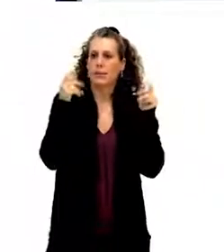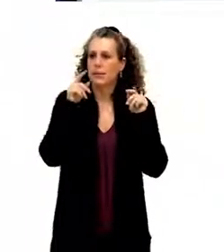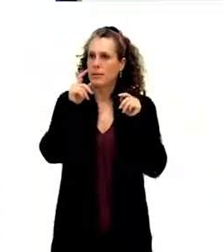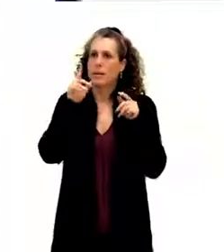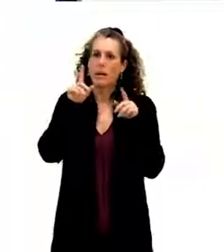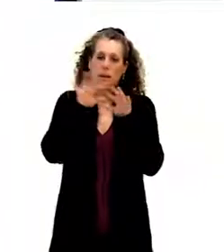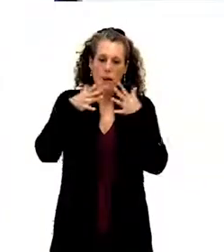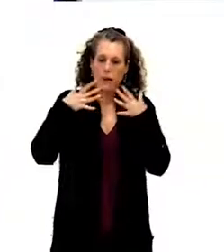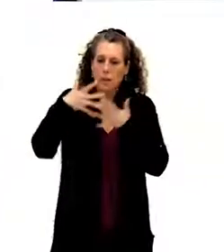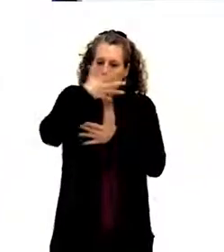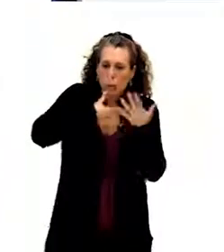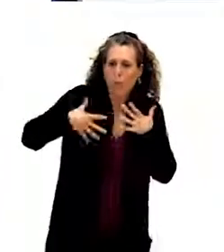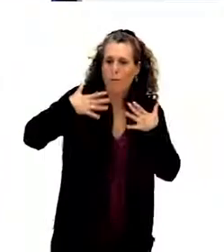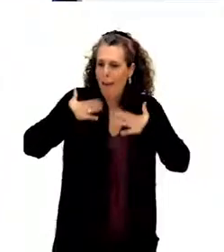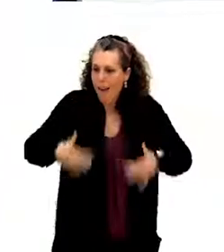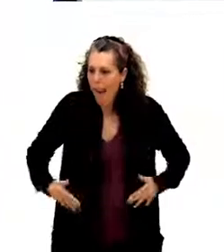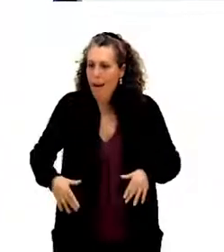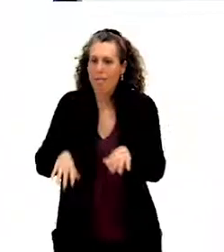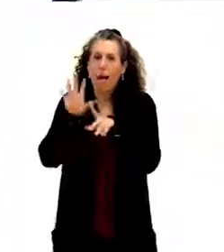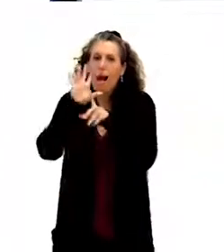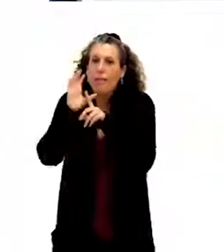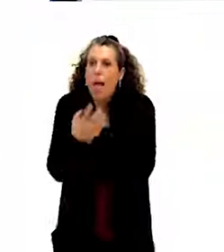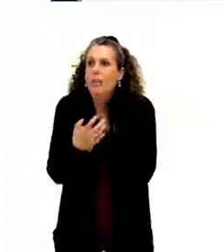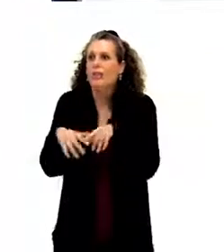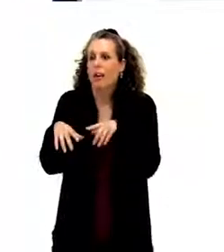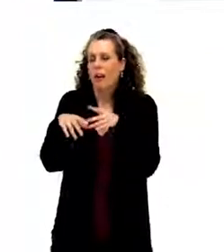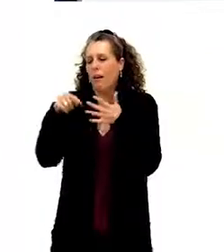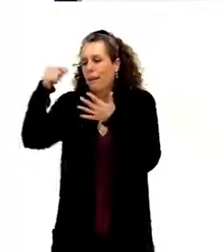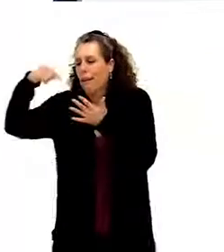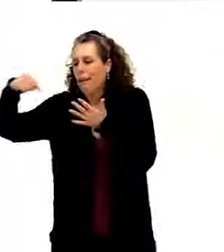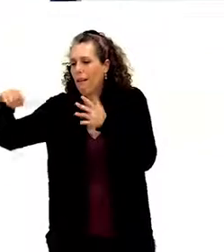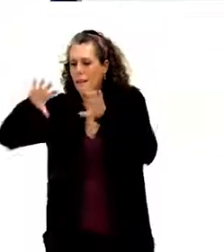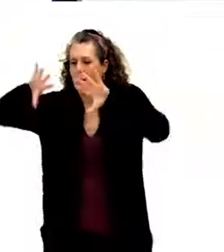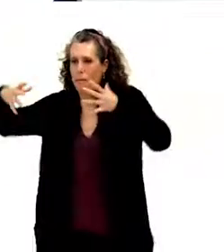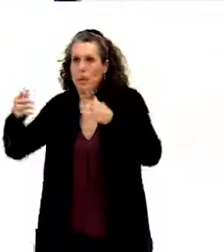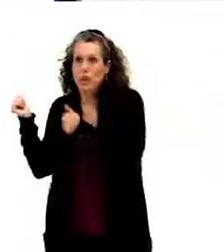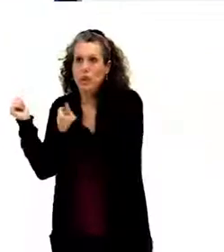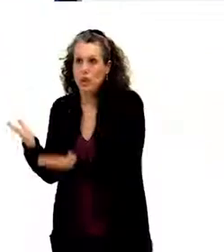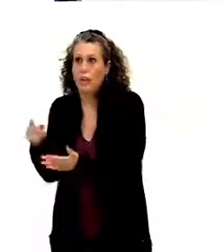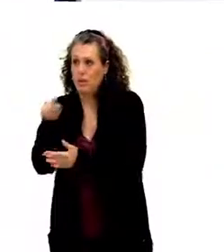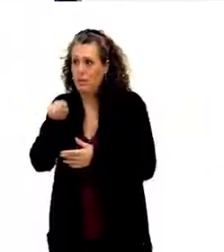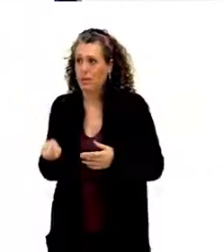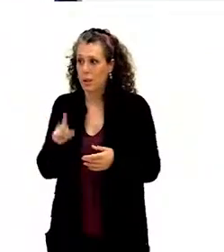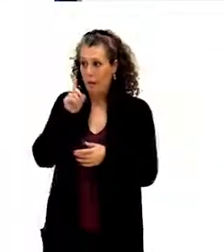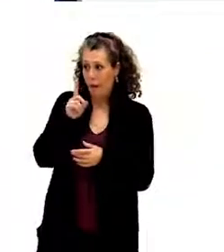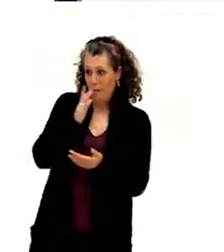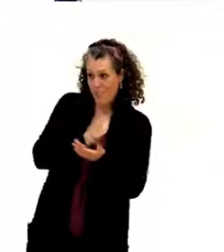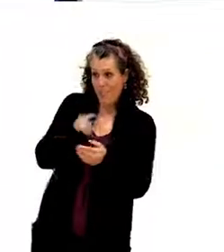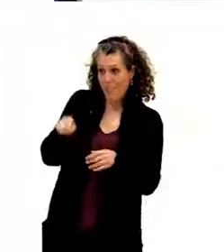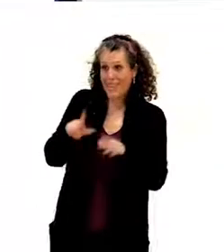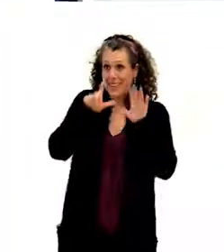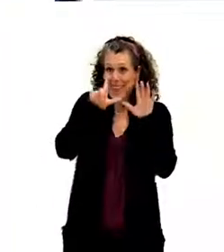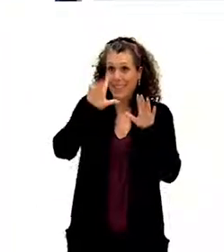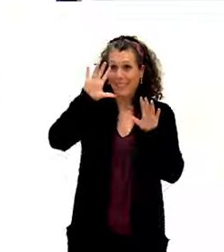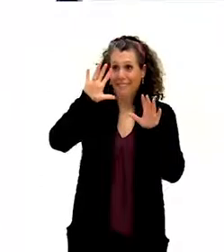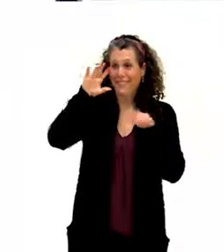social, health, cultural, and other services. And the thresholds of these services is 750,000